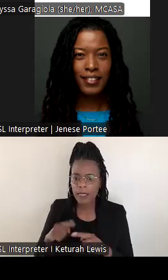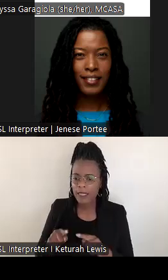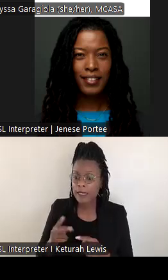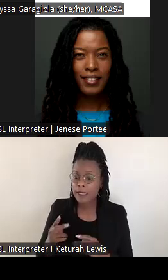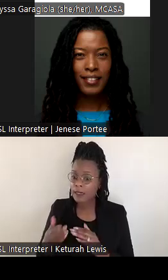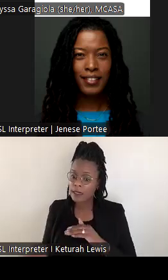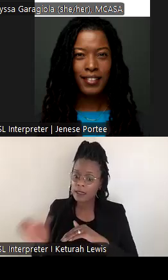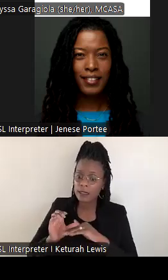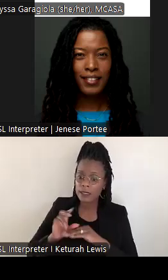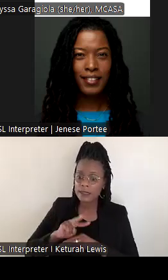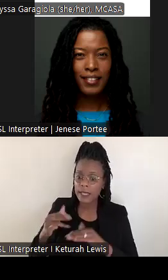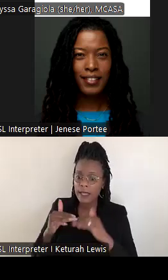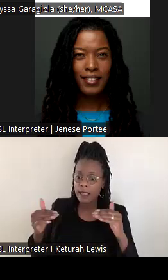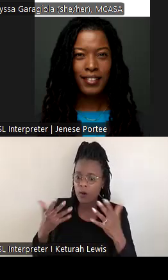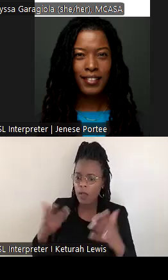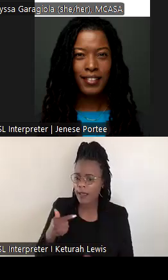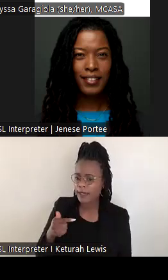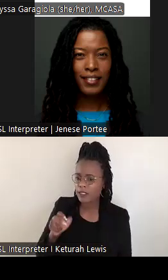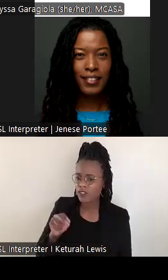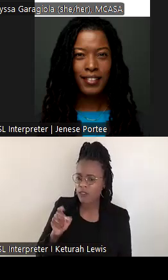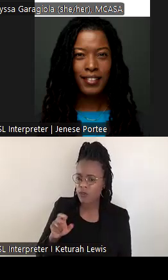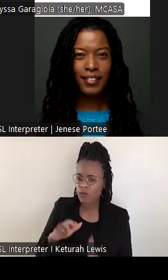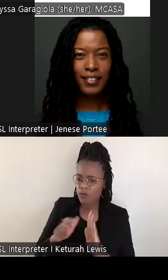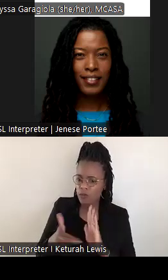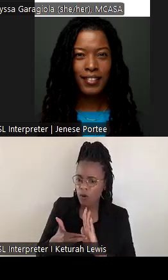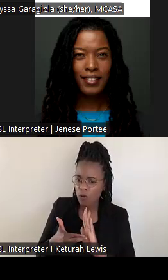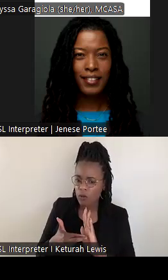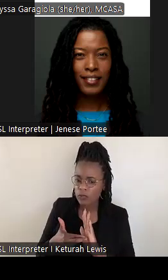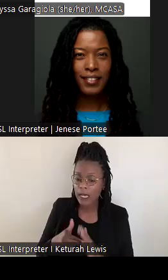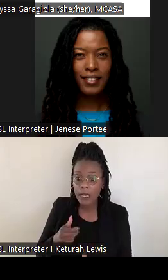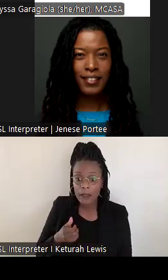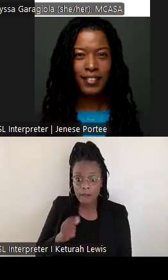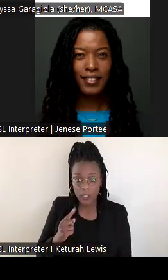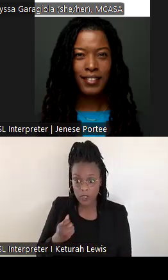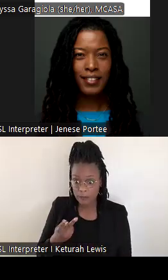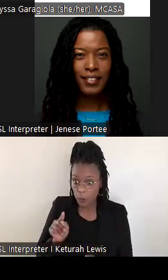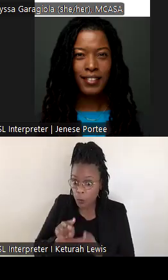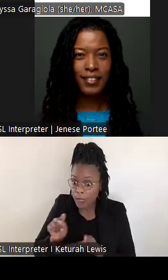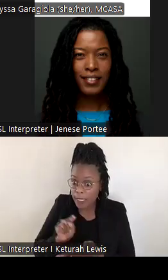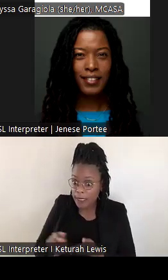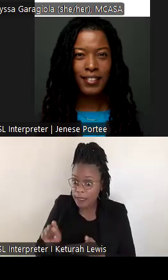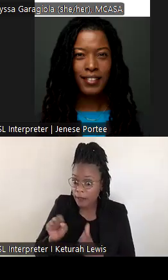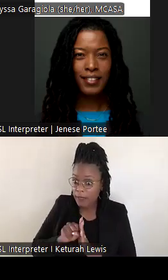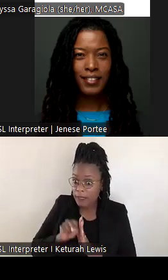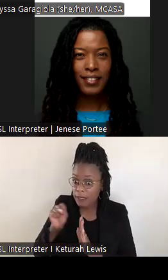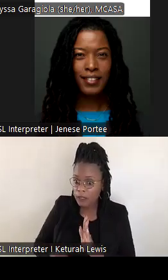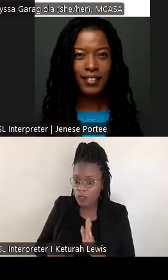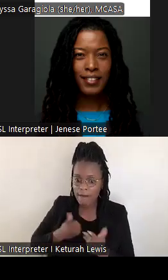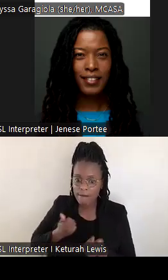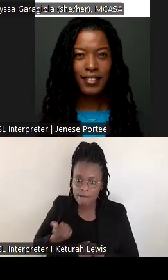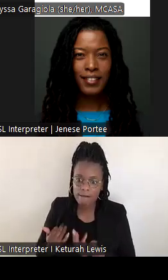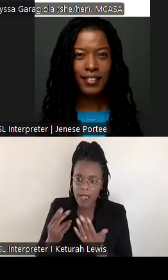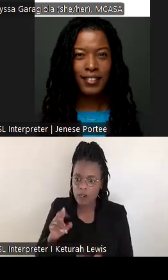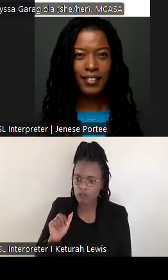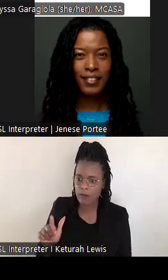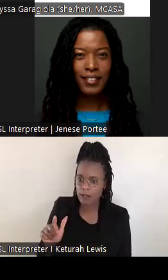really coming into place. And then within those first couple weeks of the semester, there was a fire drill in the building. And